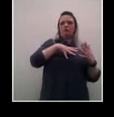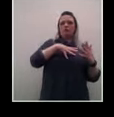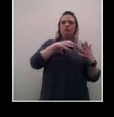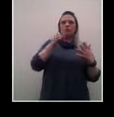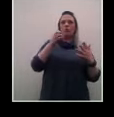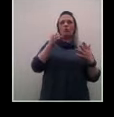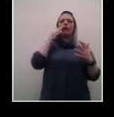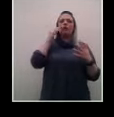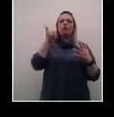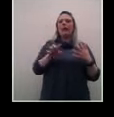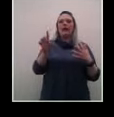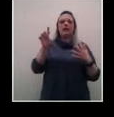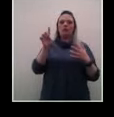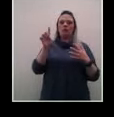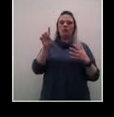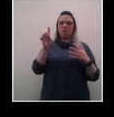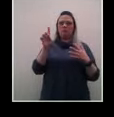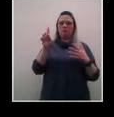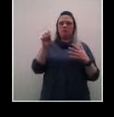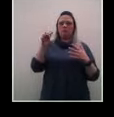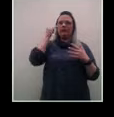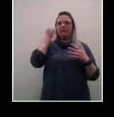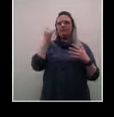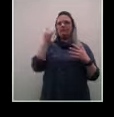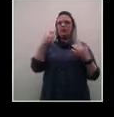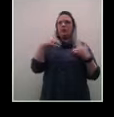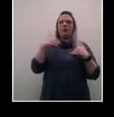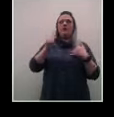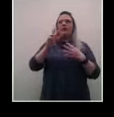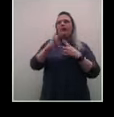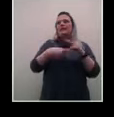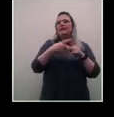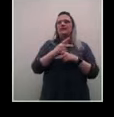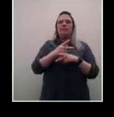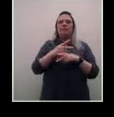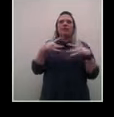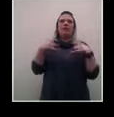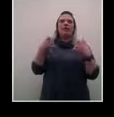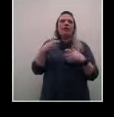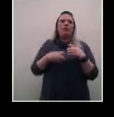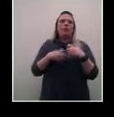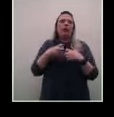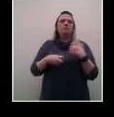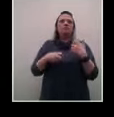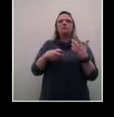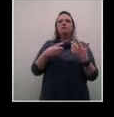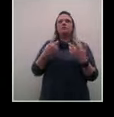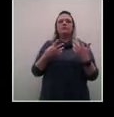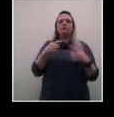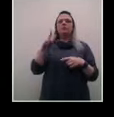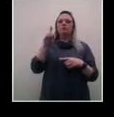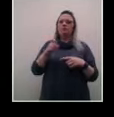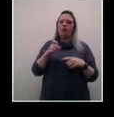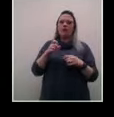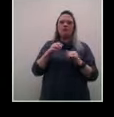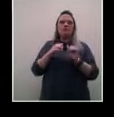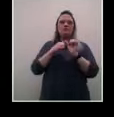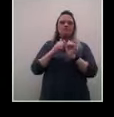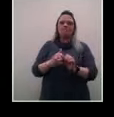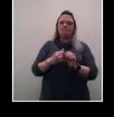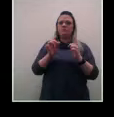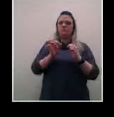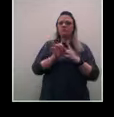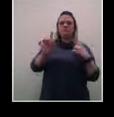so anybody who whether you have any type of comorbidities or not, we really have to adhere to this